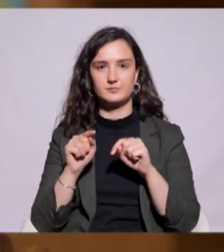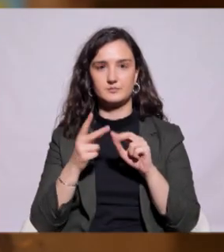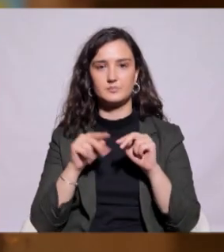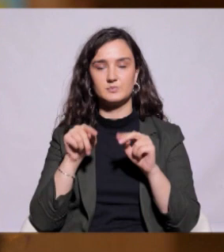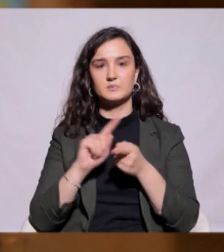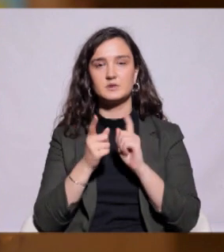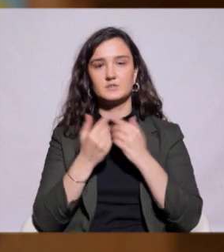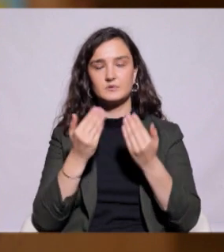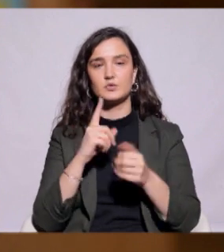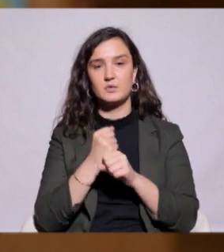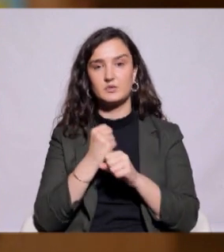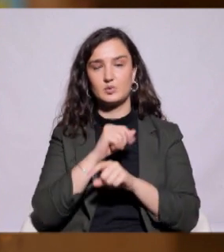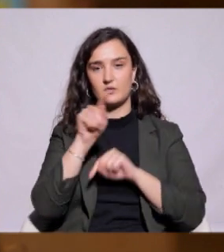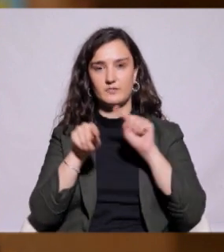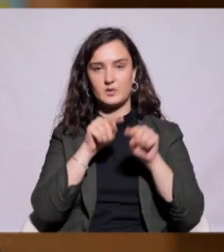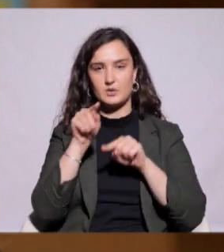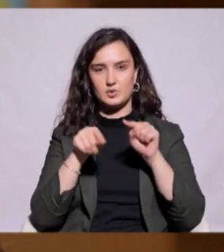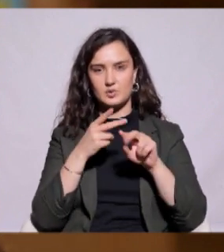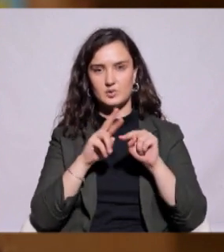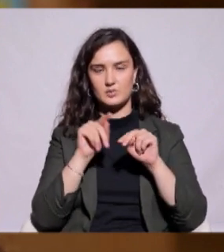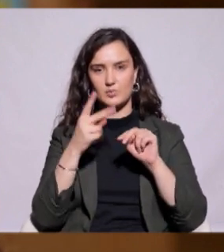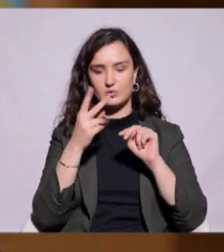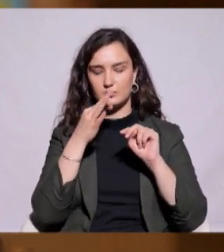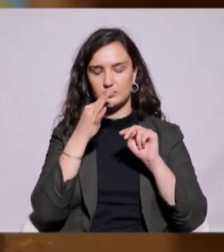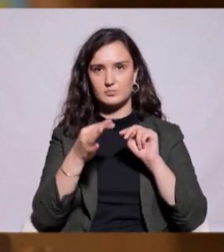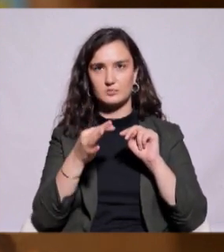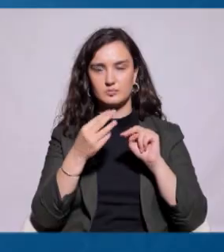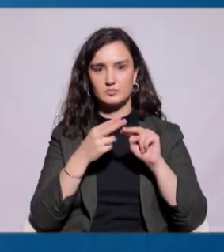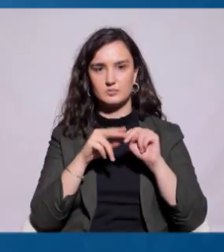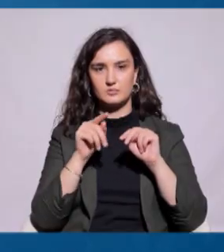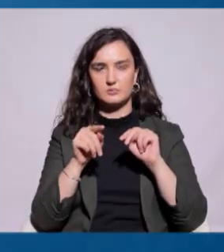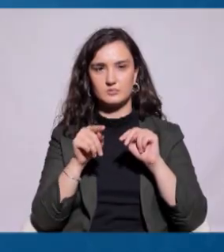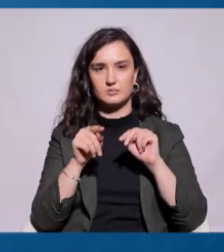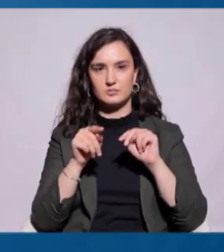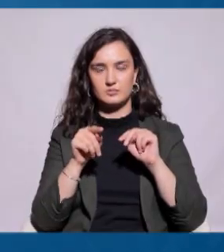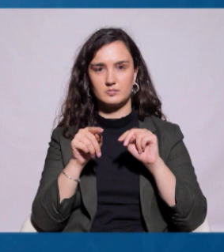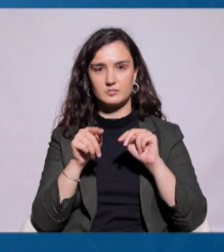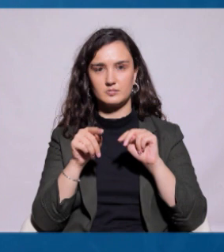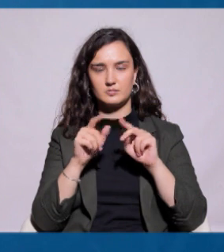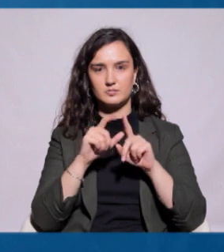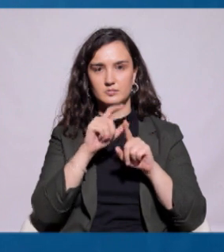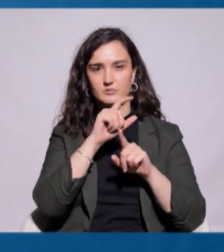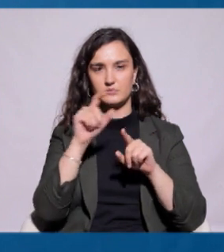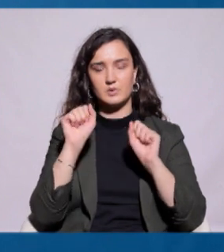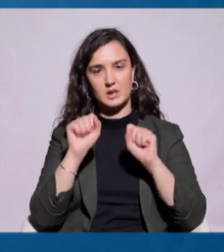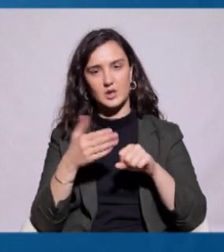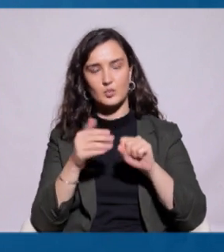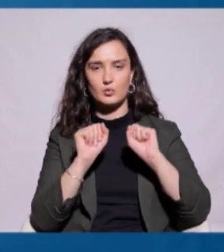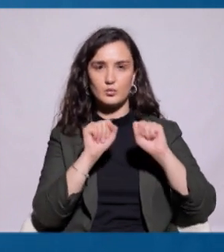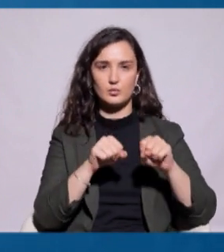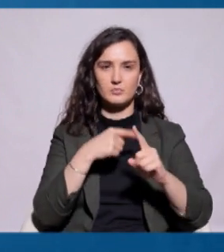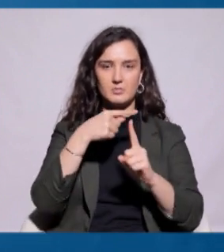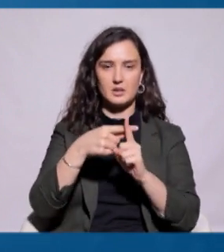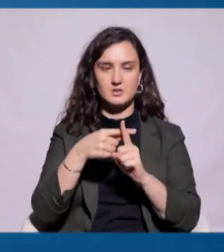In order to make questions out of these two words, we need to take modal auxiliary verb can or could